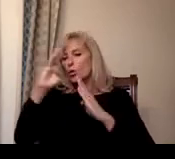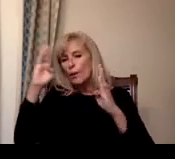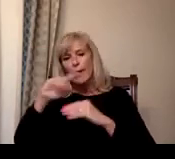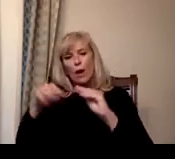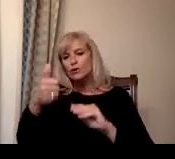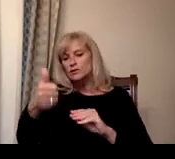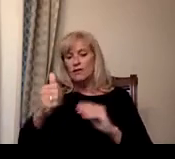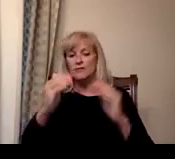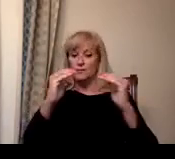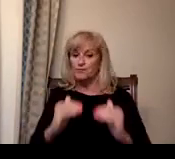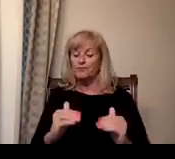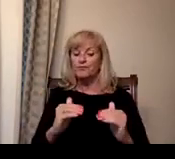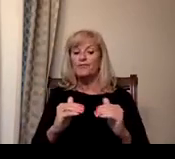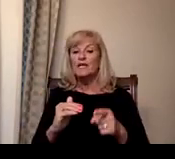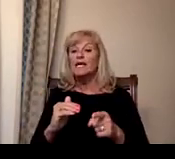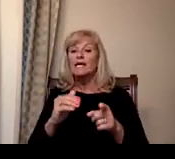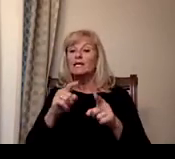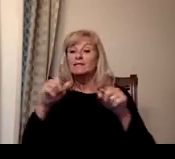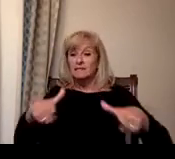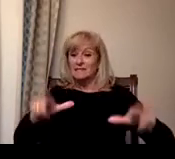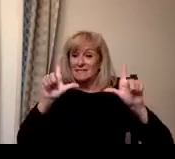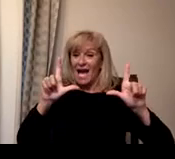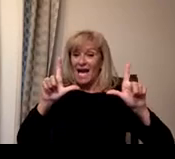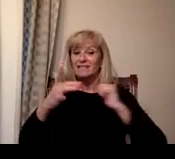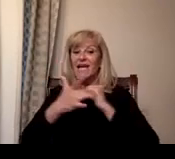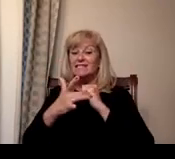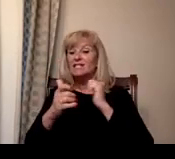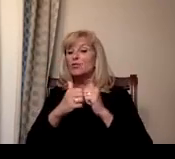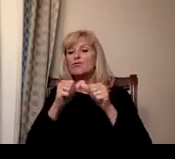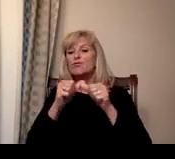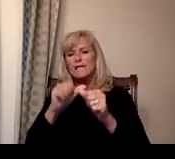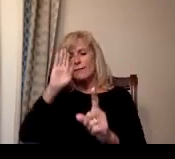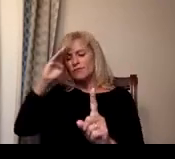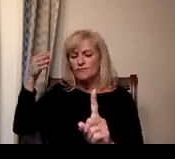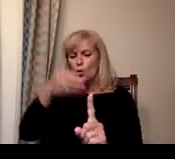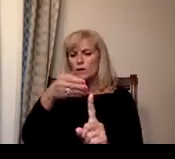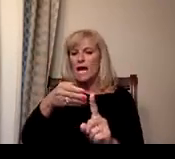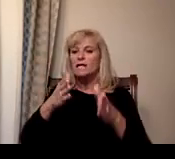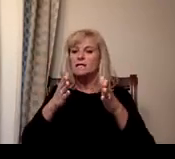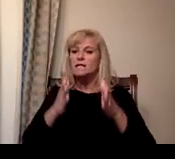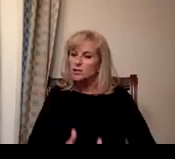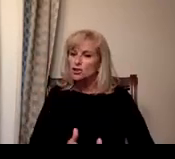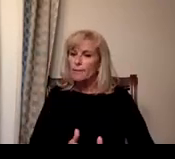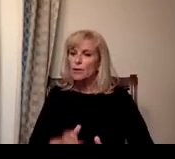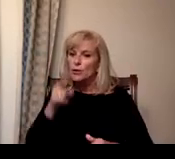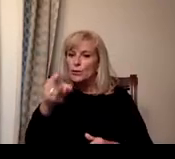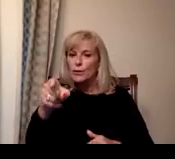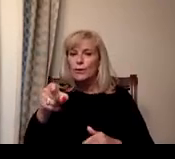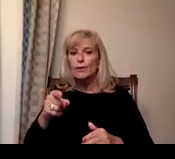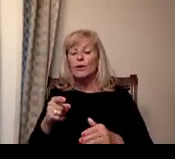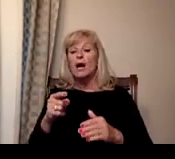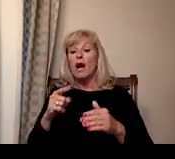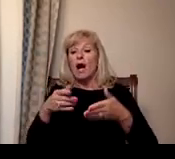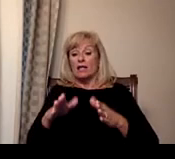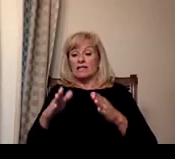Autopilot, technology with relentless customer focus. First, it allows us to monitor the market for